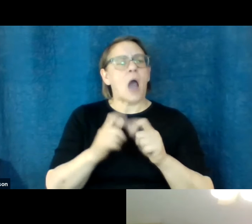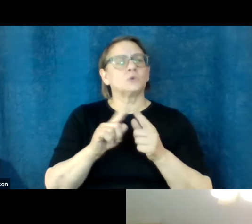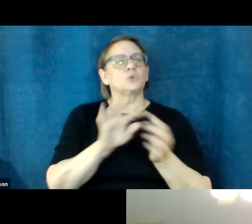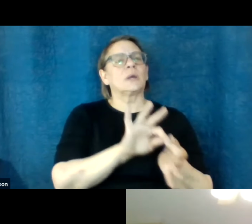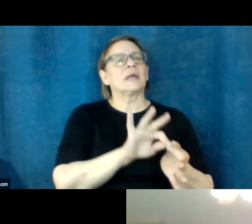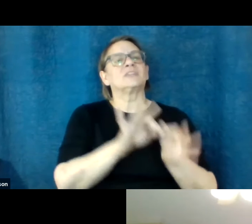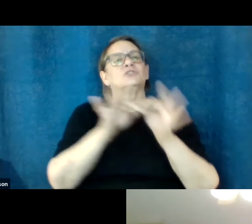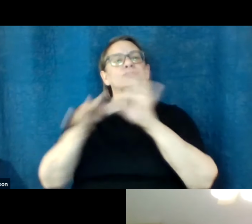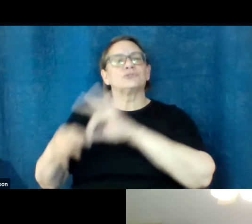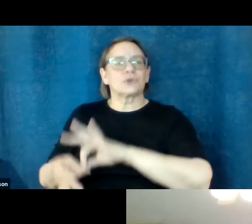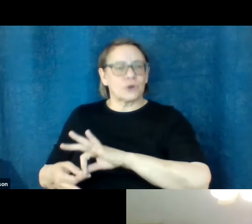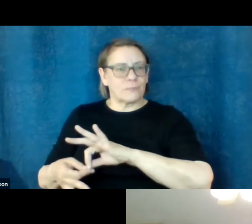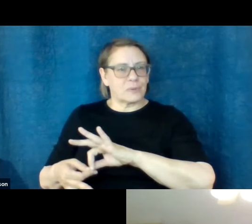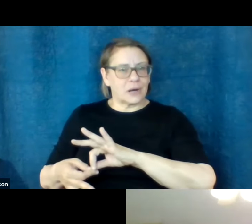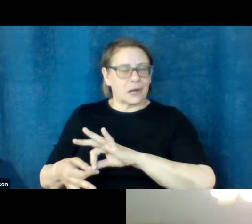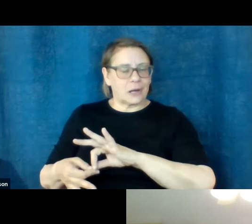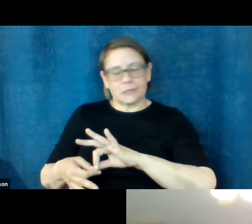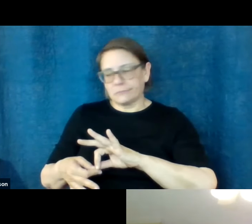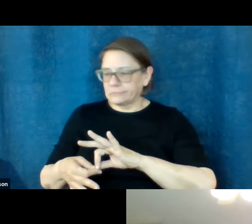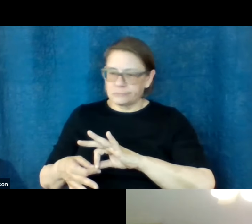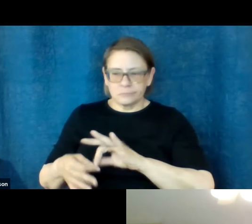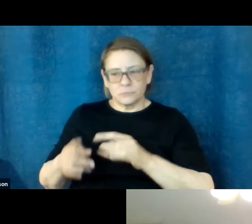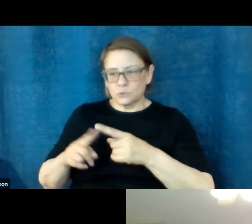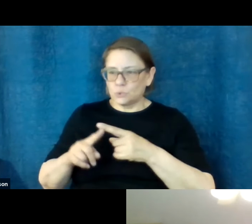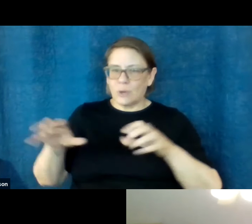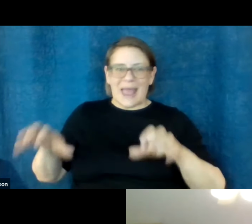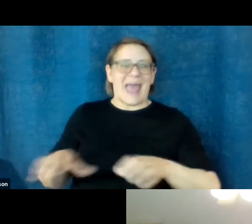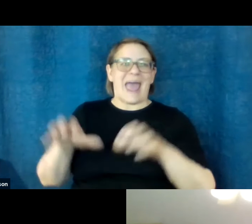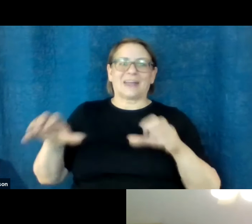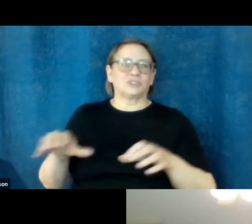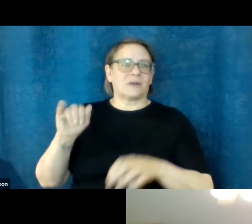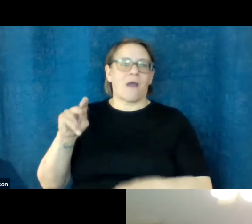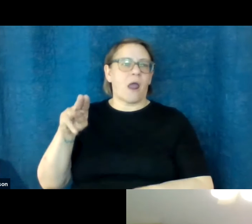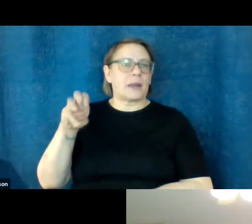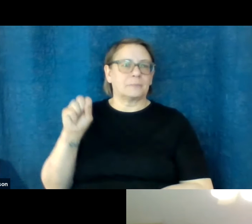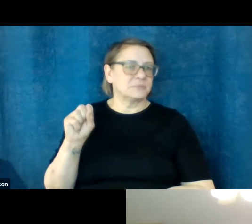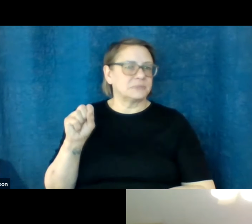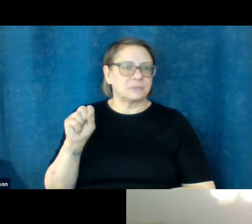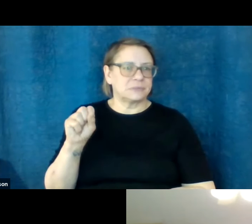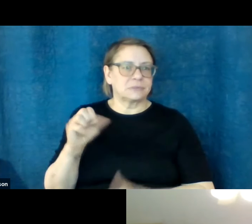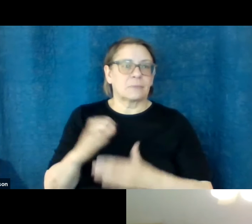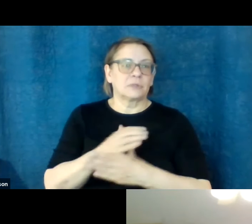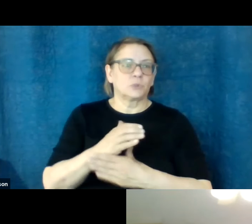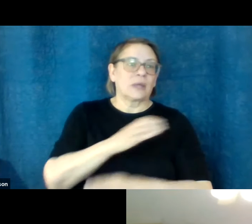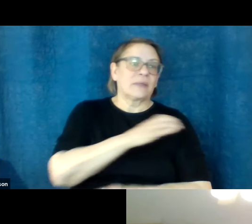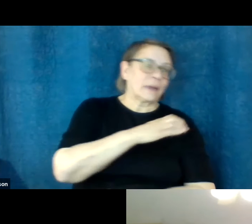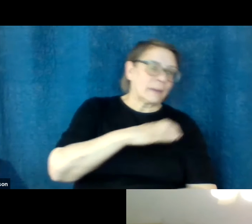how we can turn it into action between the committee and the commission.